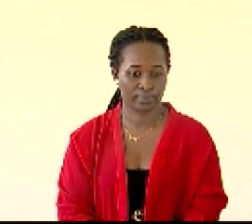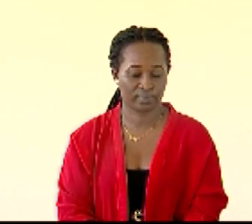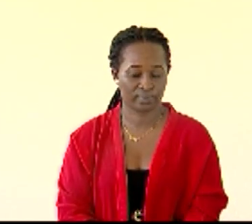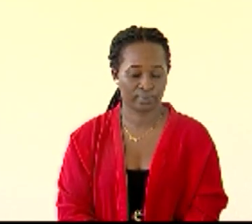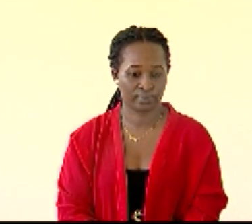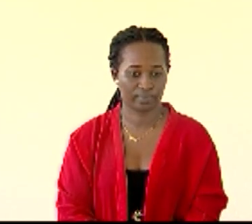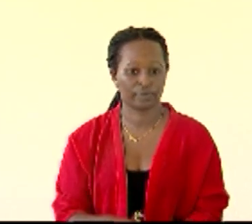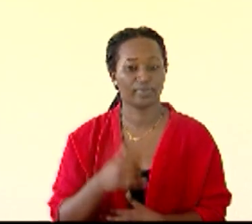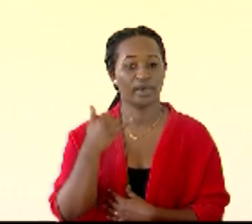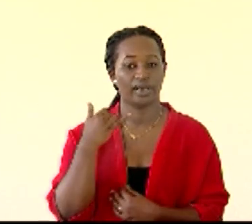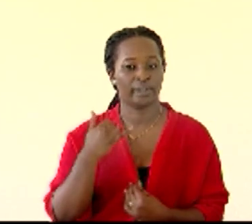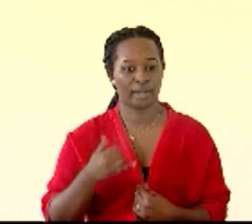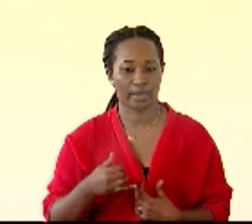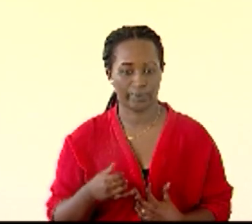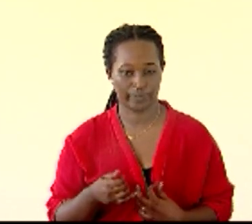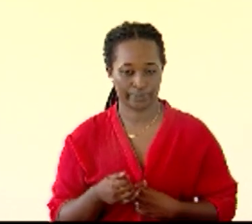Now,